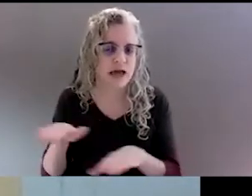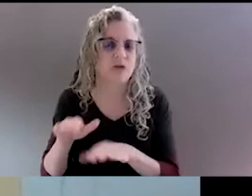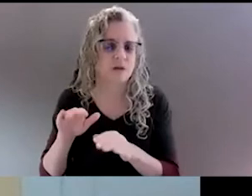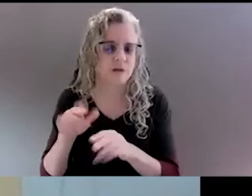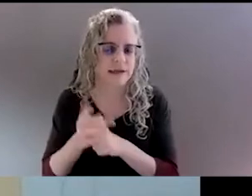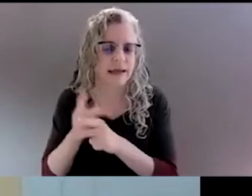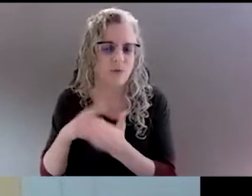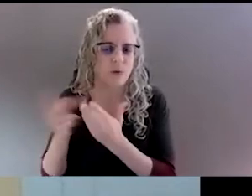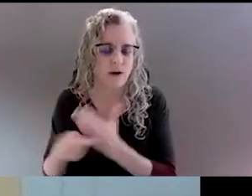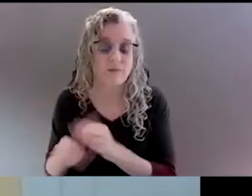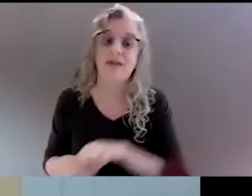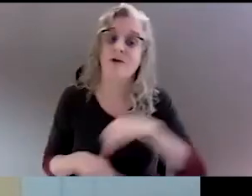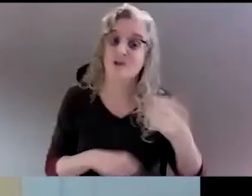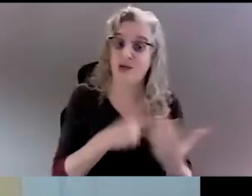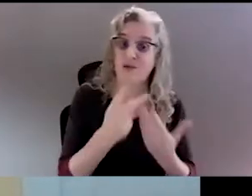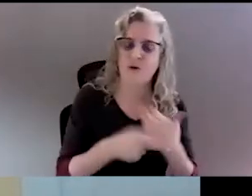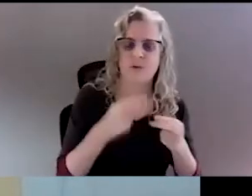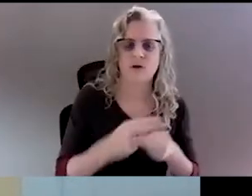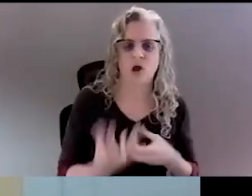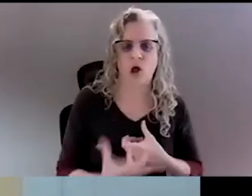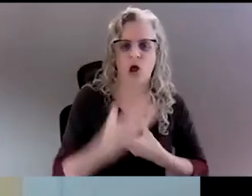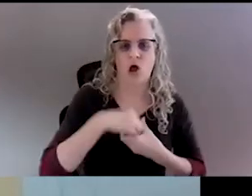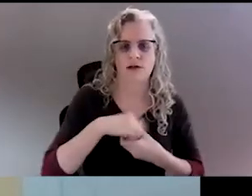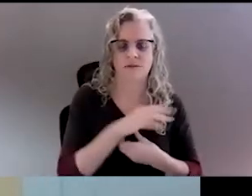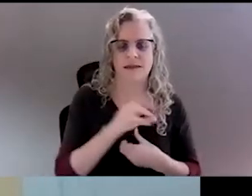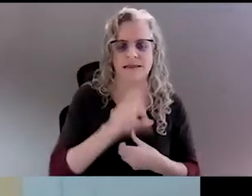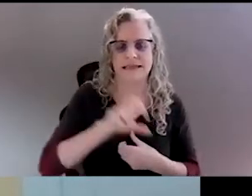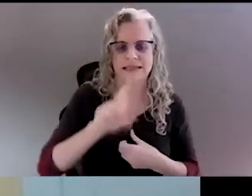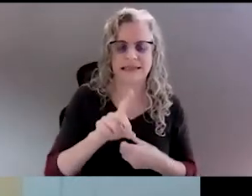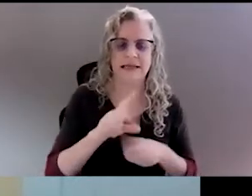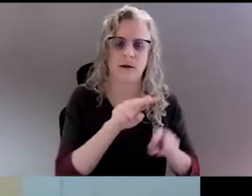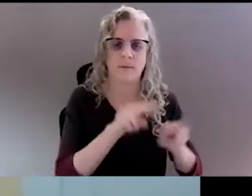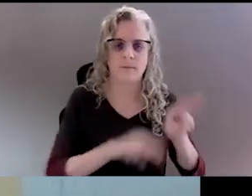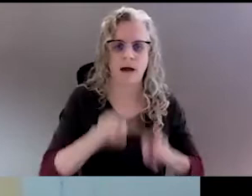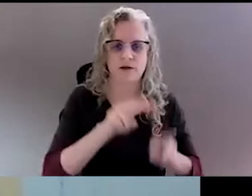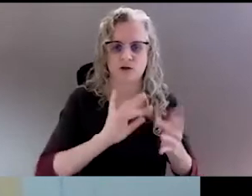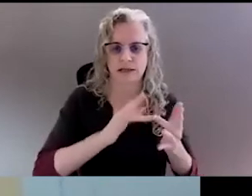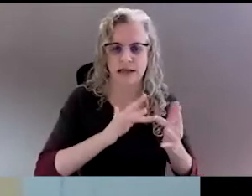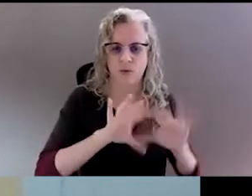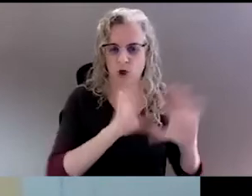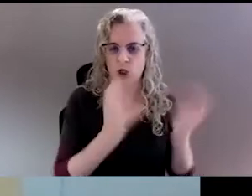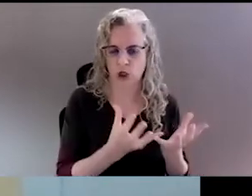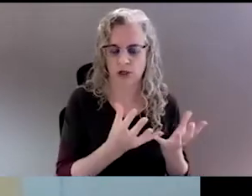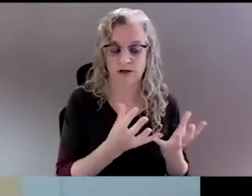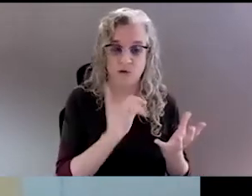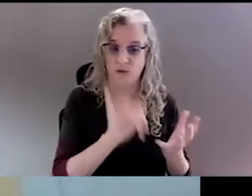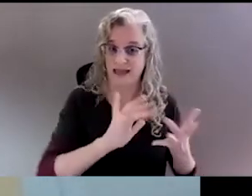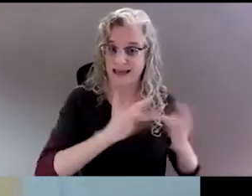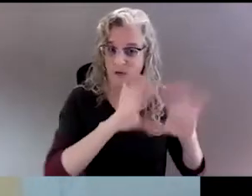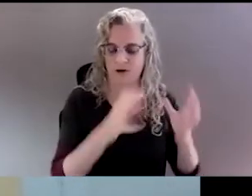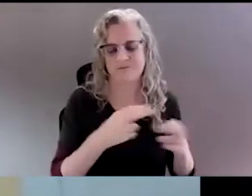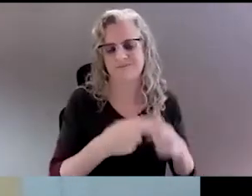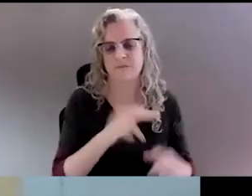called the Autism and Developmental Disabilities Monitoring Network. And that network, the ADAM network,